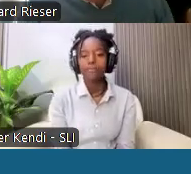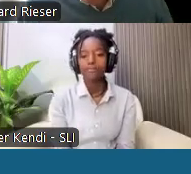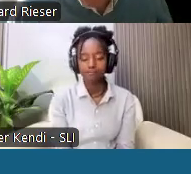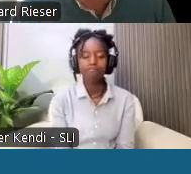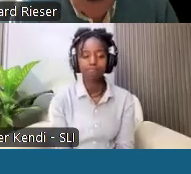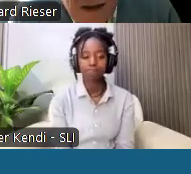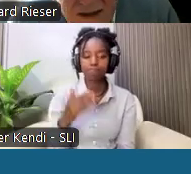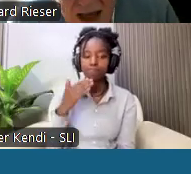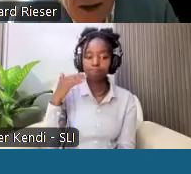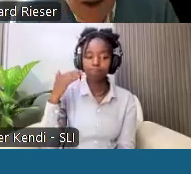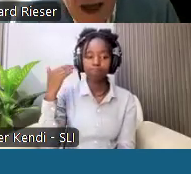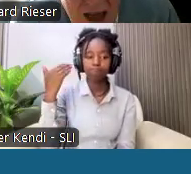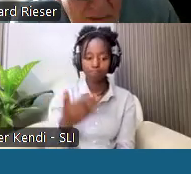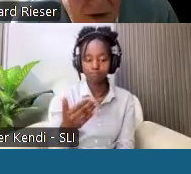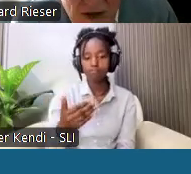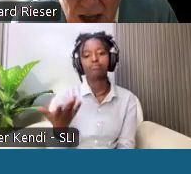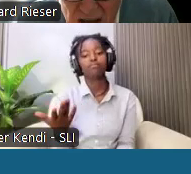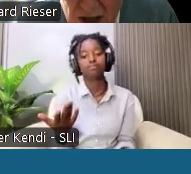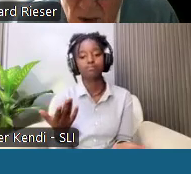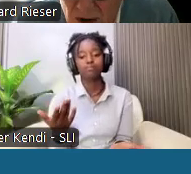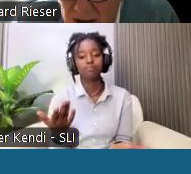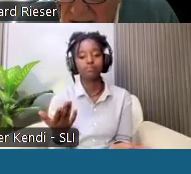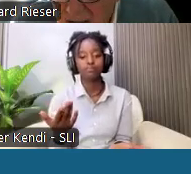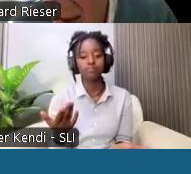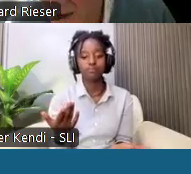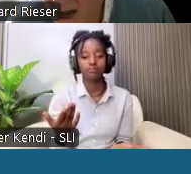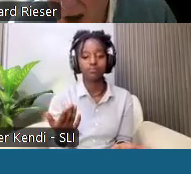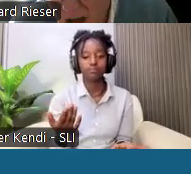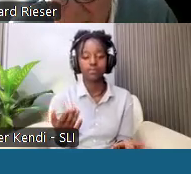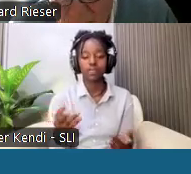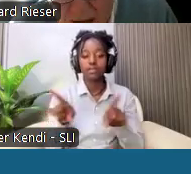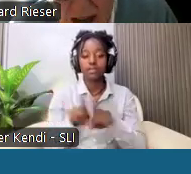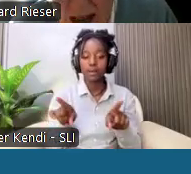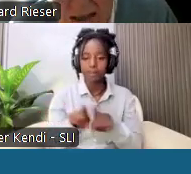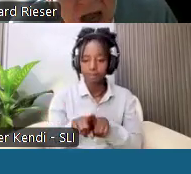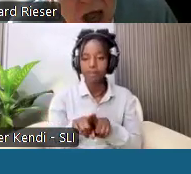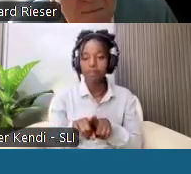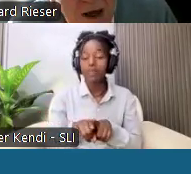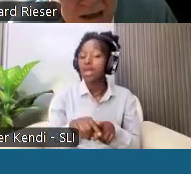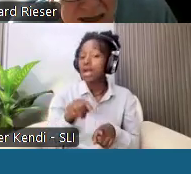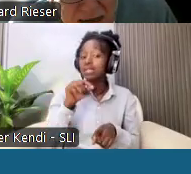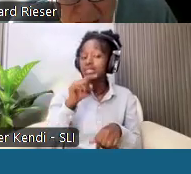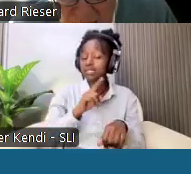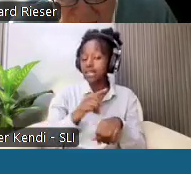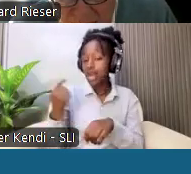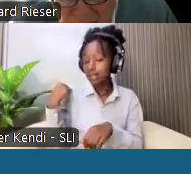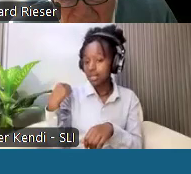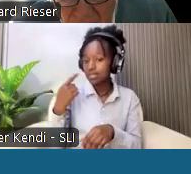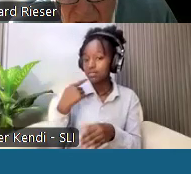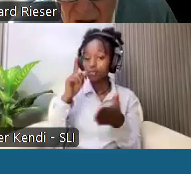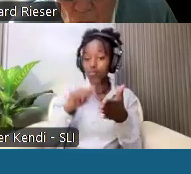So there's a thank you there, but the key to all of this was her last point, is